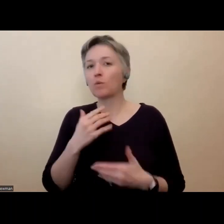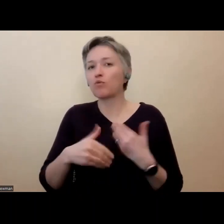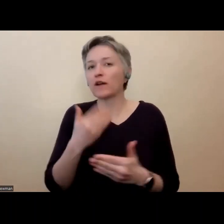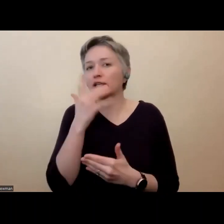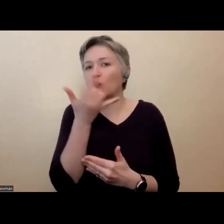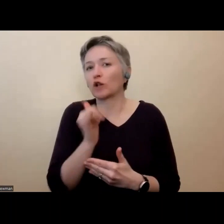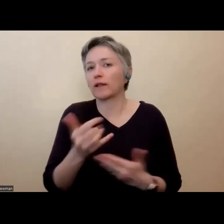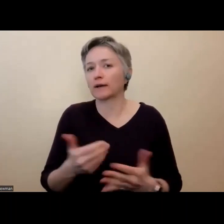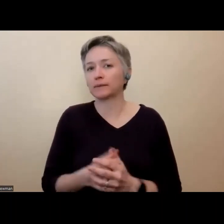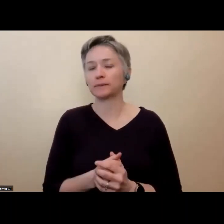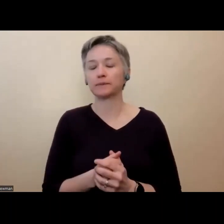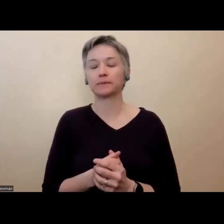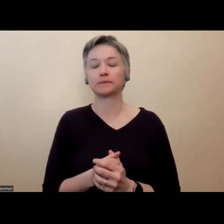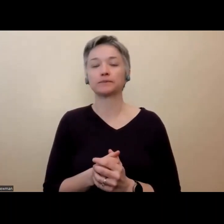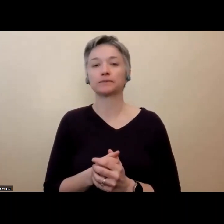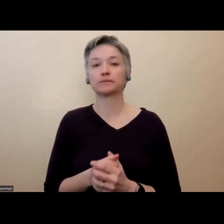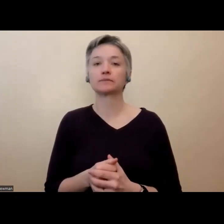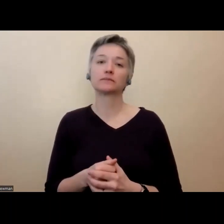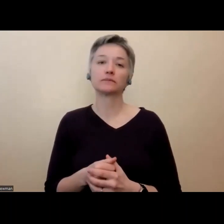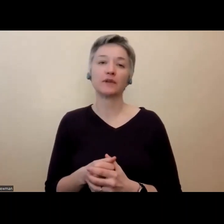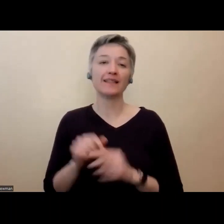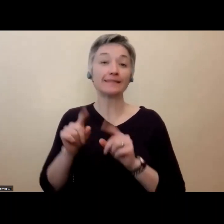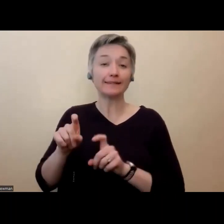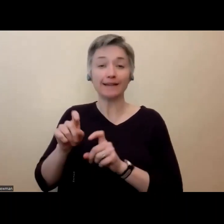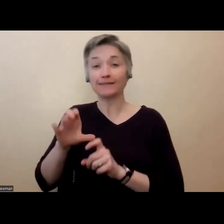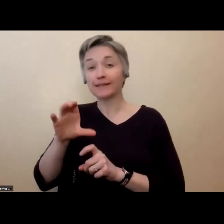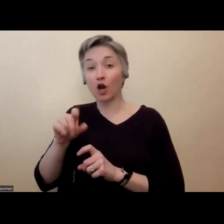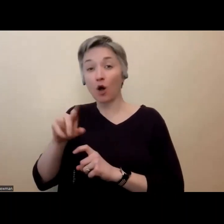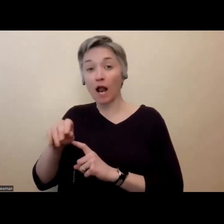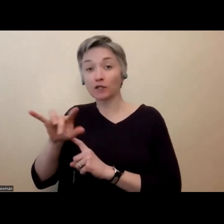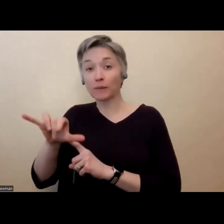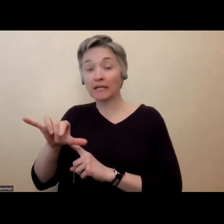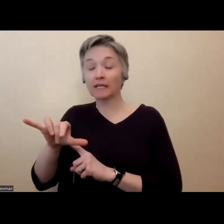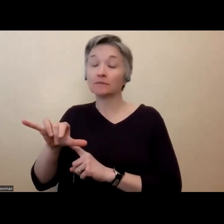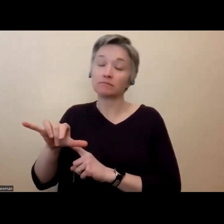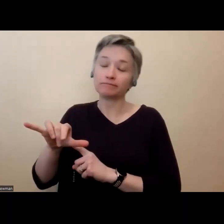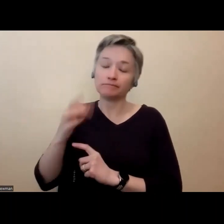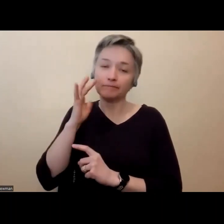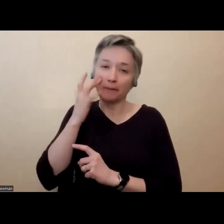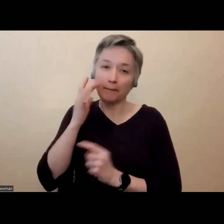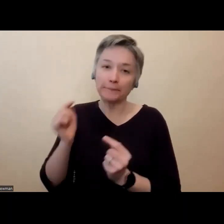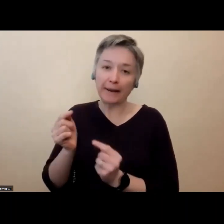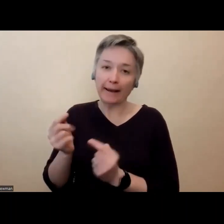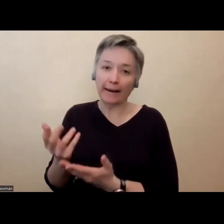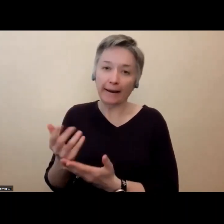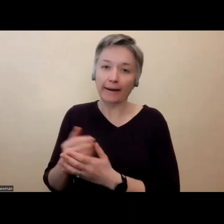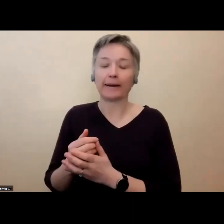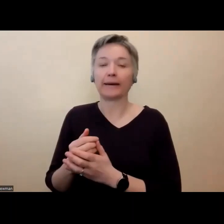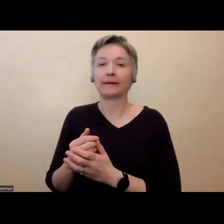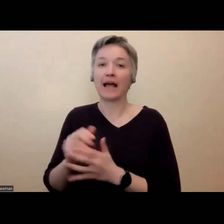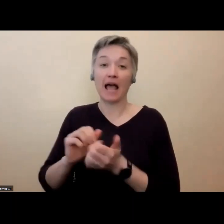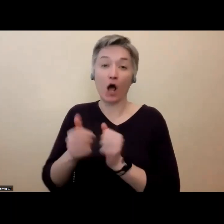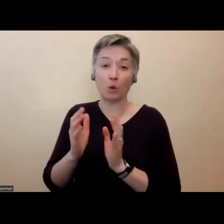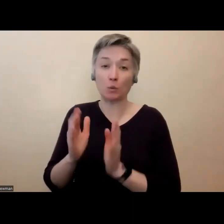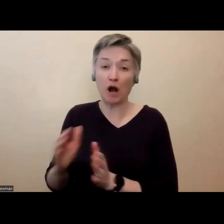Well, the colonoscopies, of course, are a pain to do, especially the day of preparation.